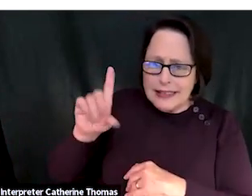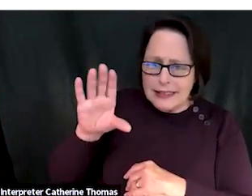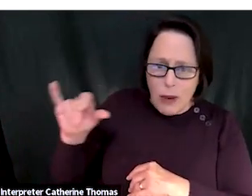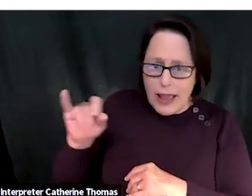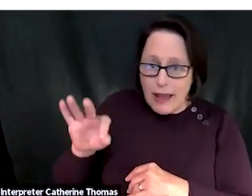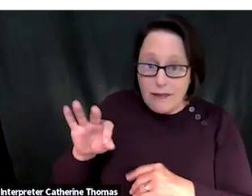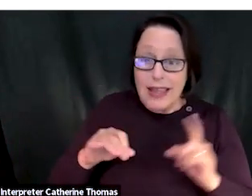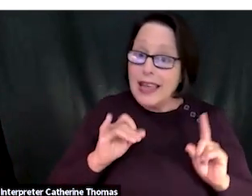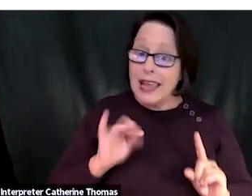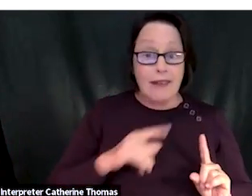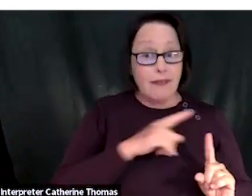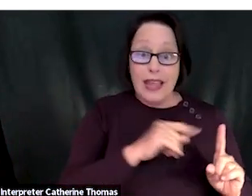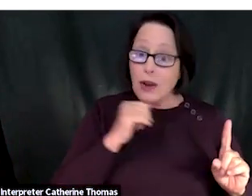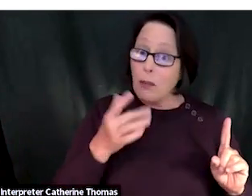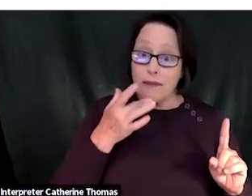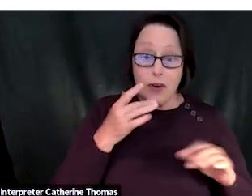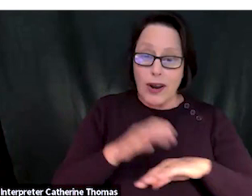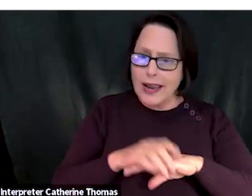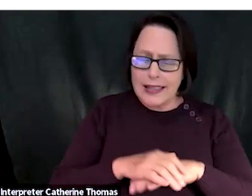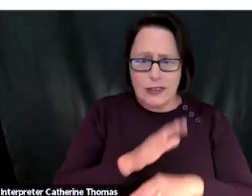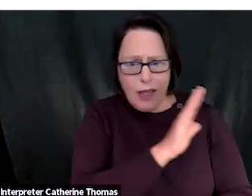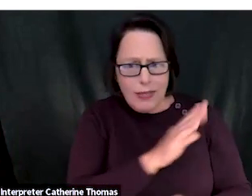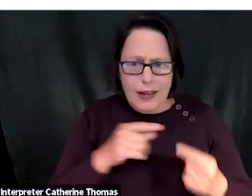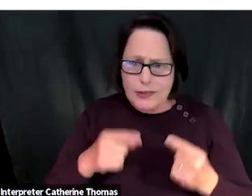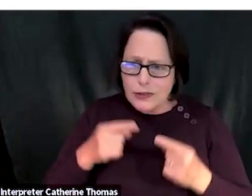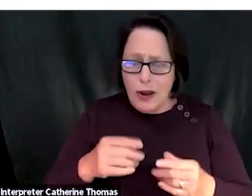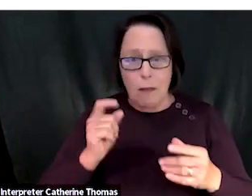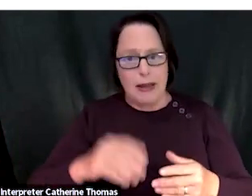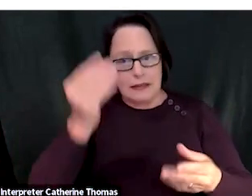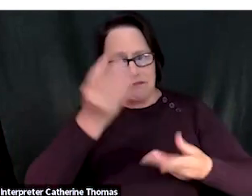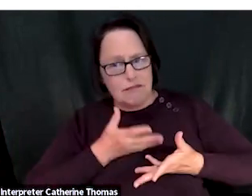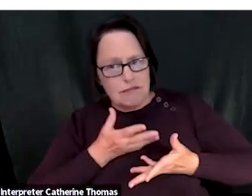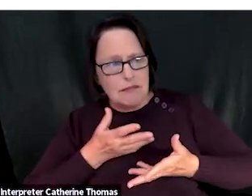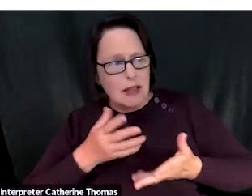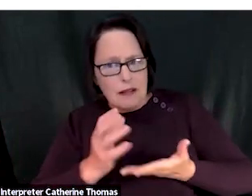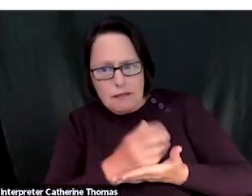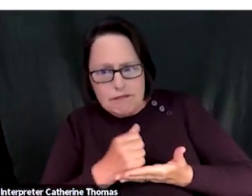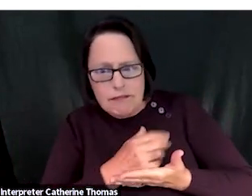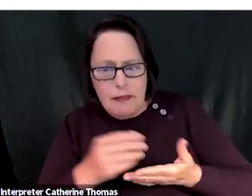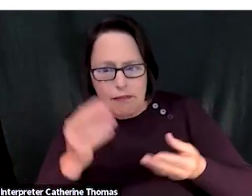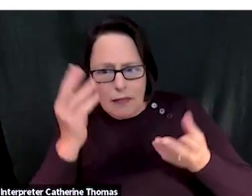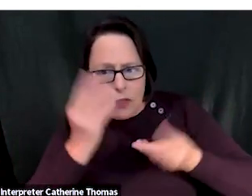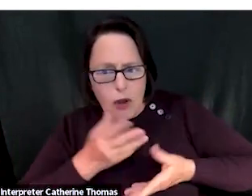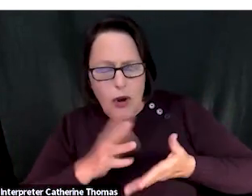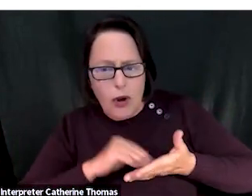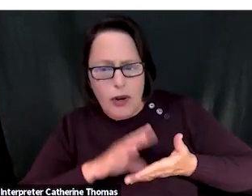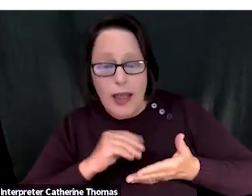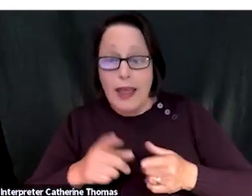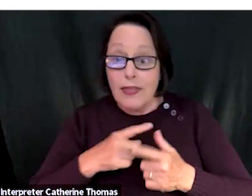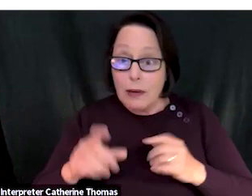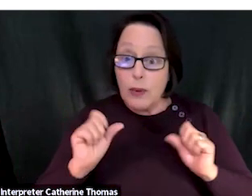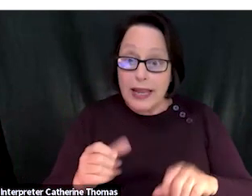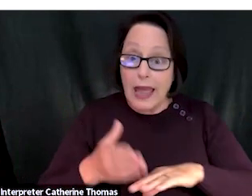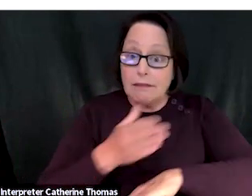prefer English, and supporting our frontline staff to better serve these communities,